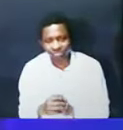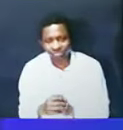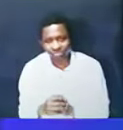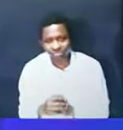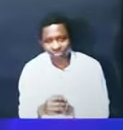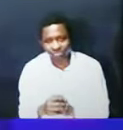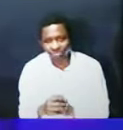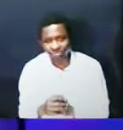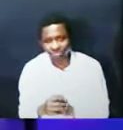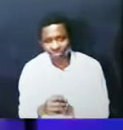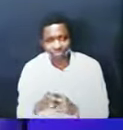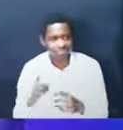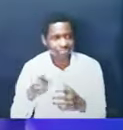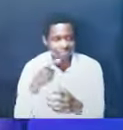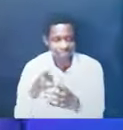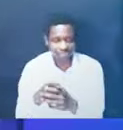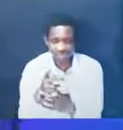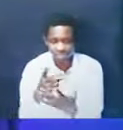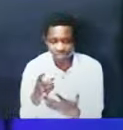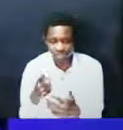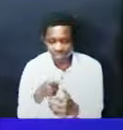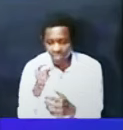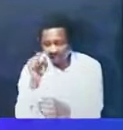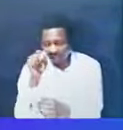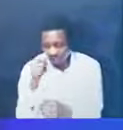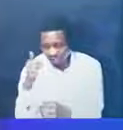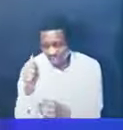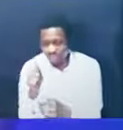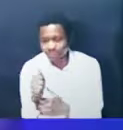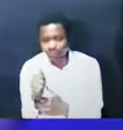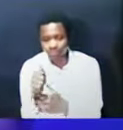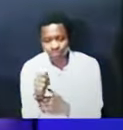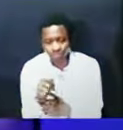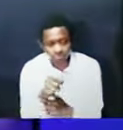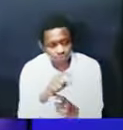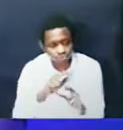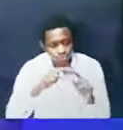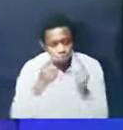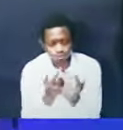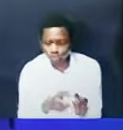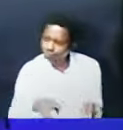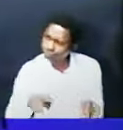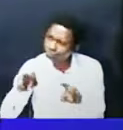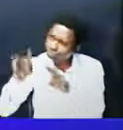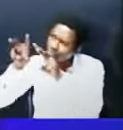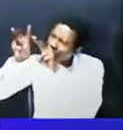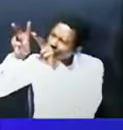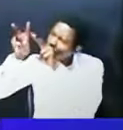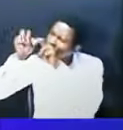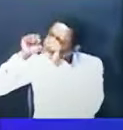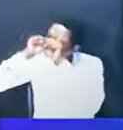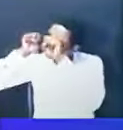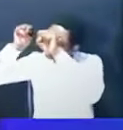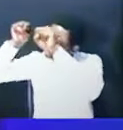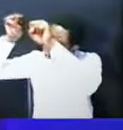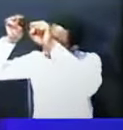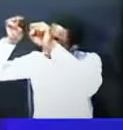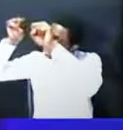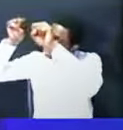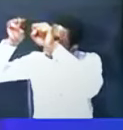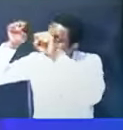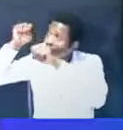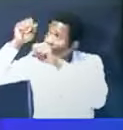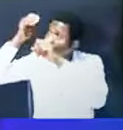Now the next verse, 10. They were looking intently up into the sky as he